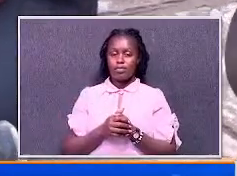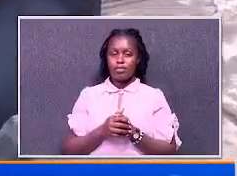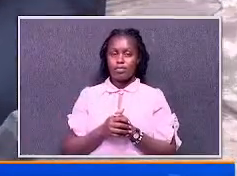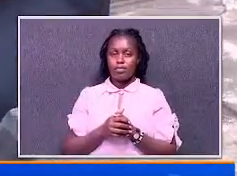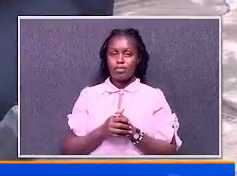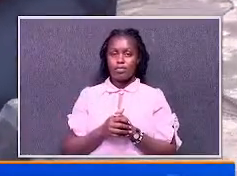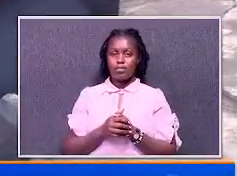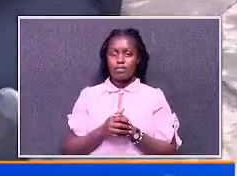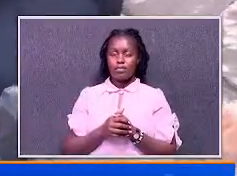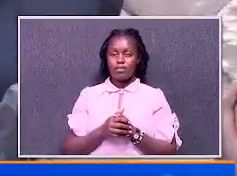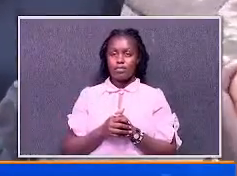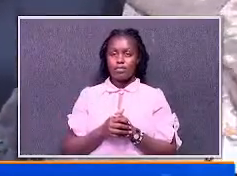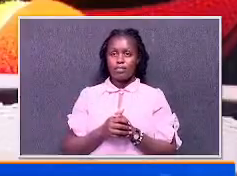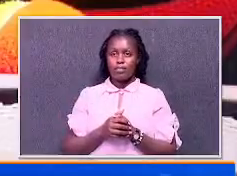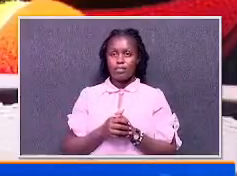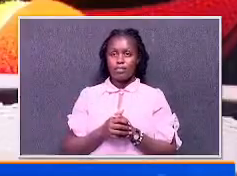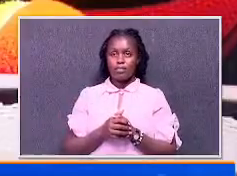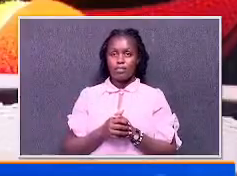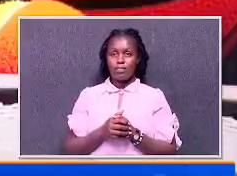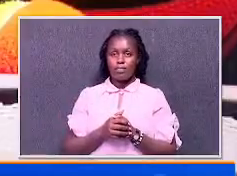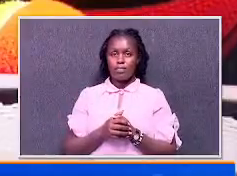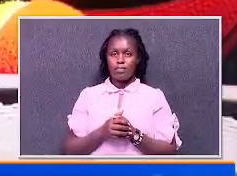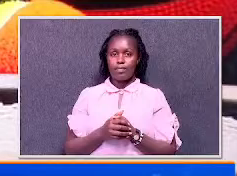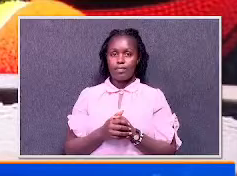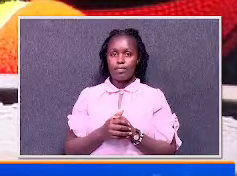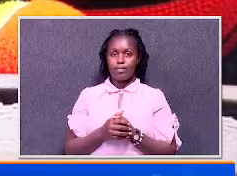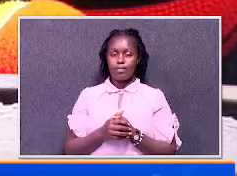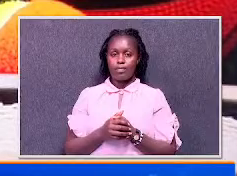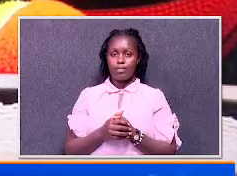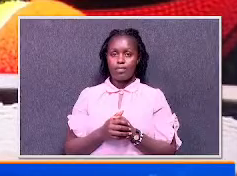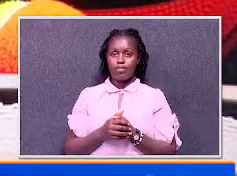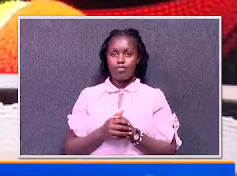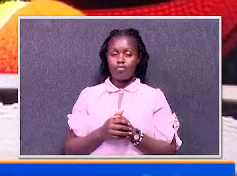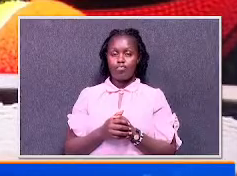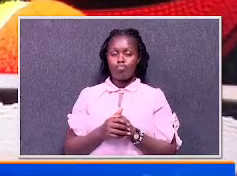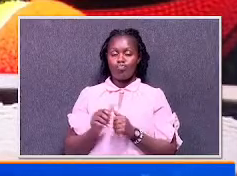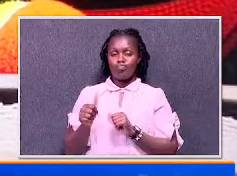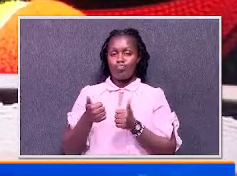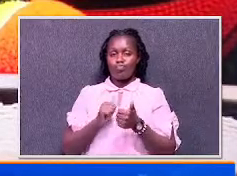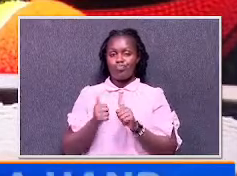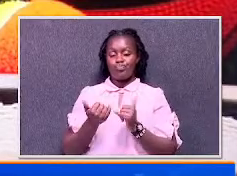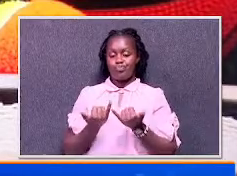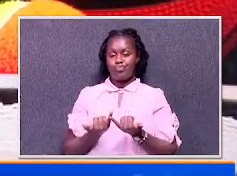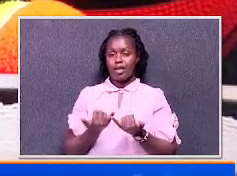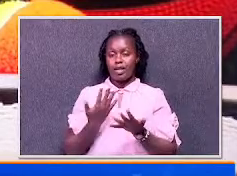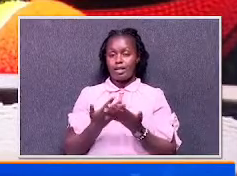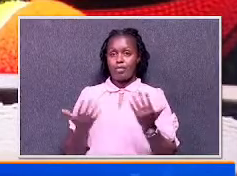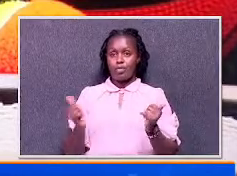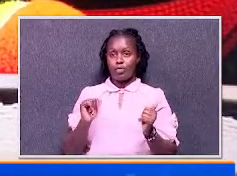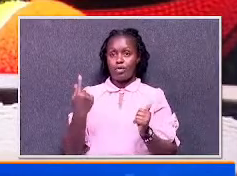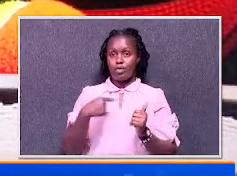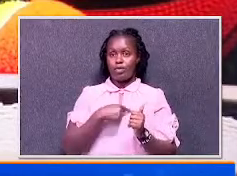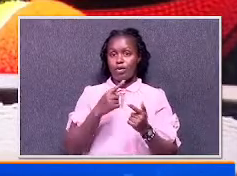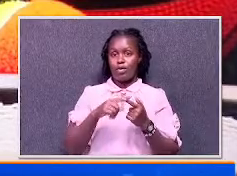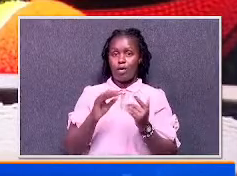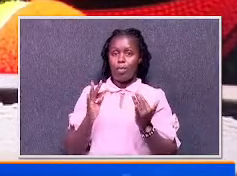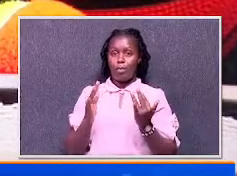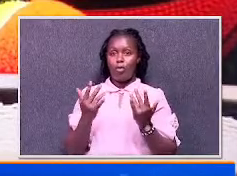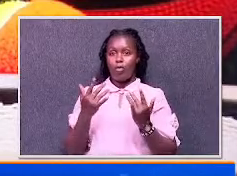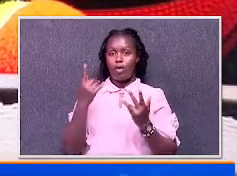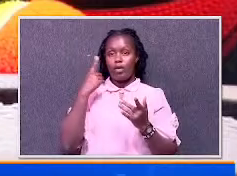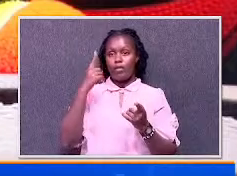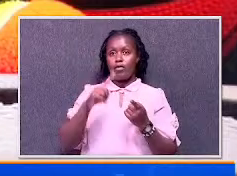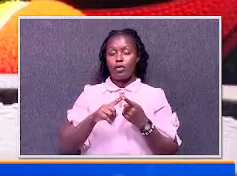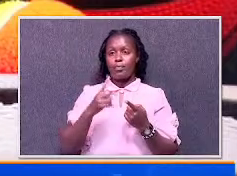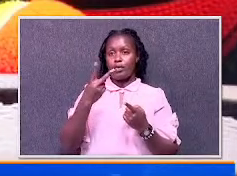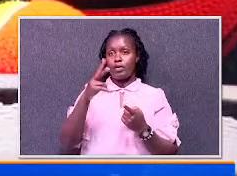Atieno, TV47, Nairobi. Now to the wonderful world of sports, and something that we have all been waiting for.